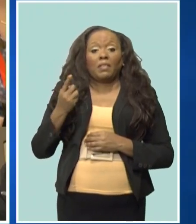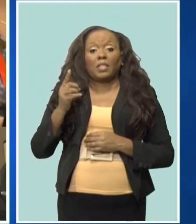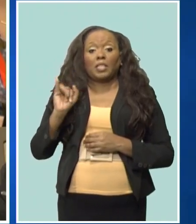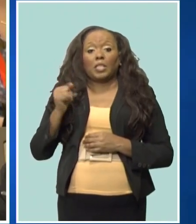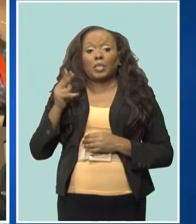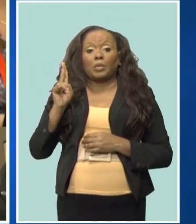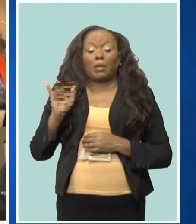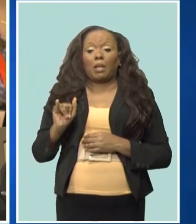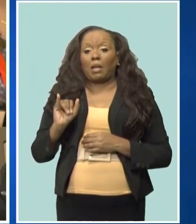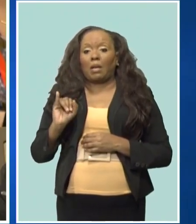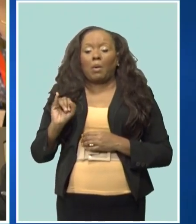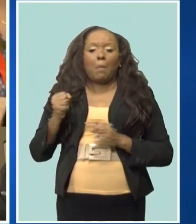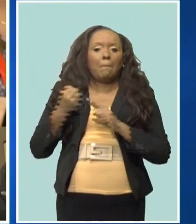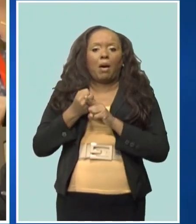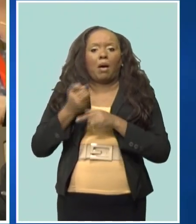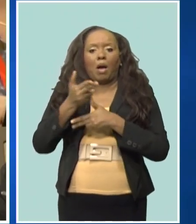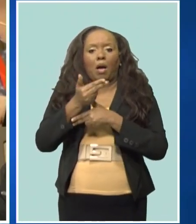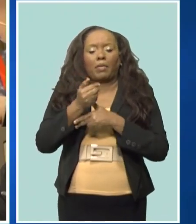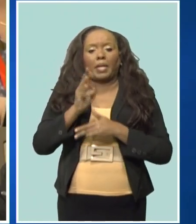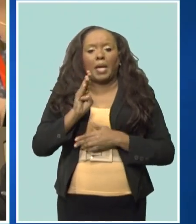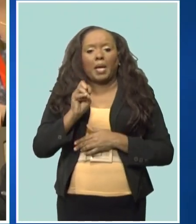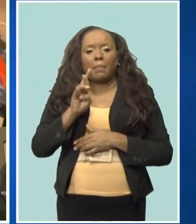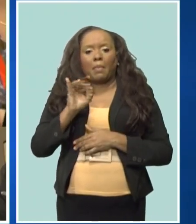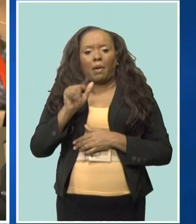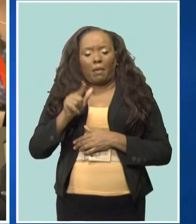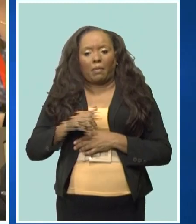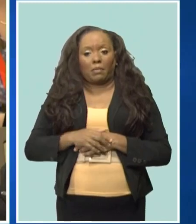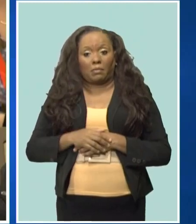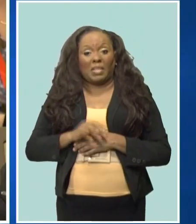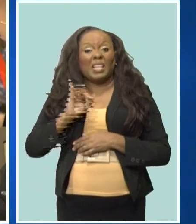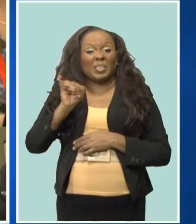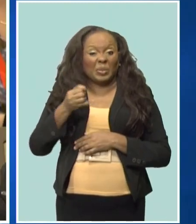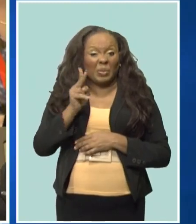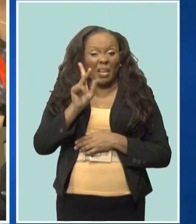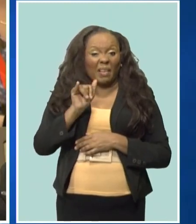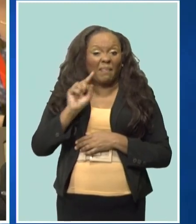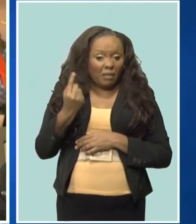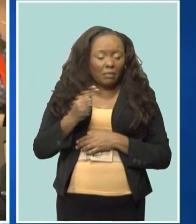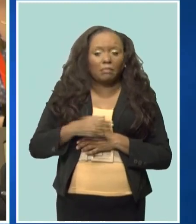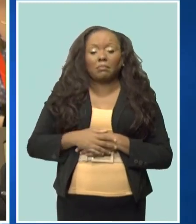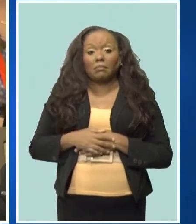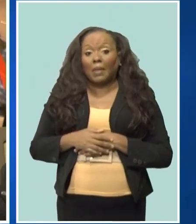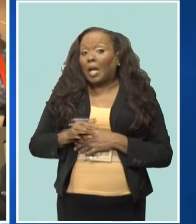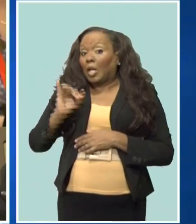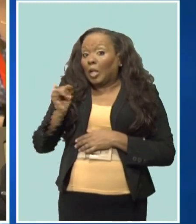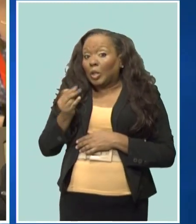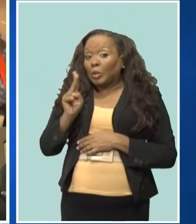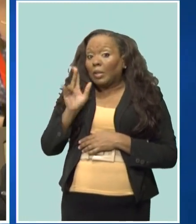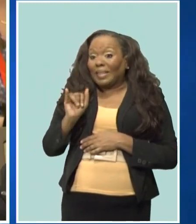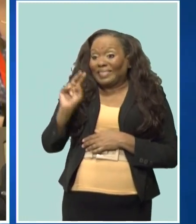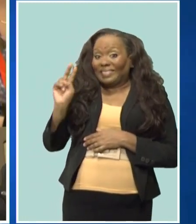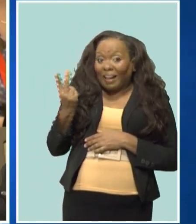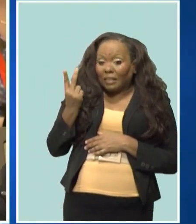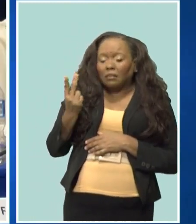Prime Minister and the government, of course, had to respond with alacrity because we had